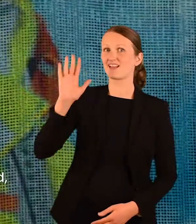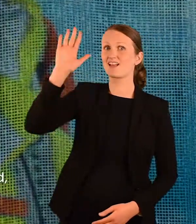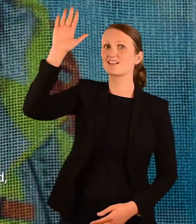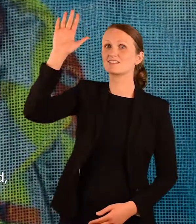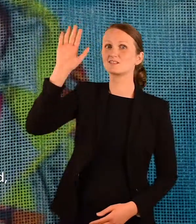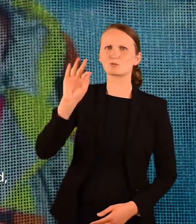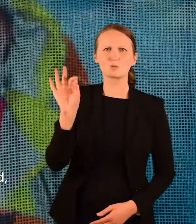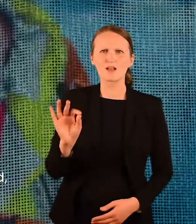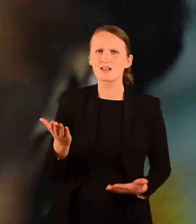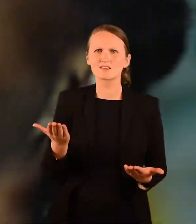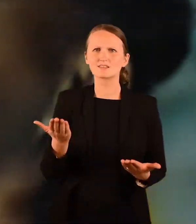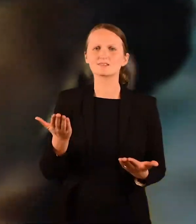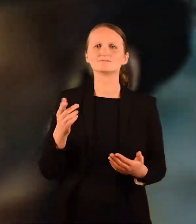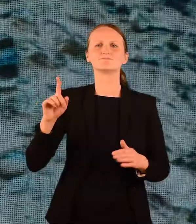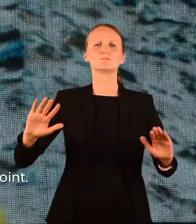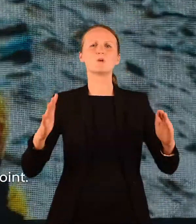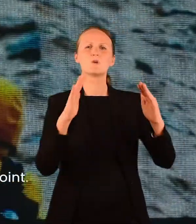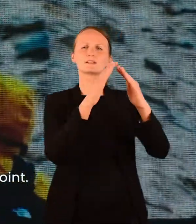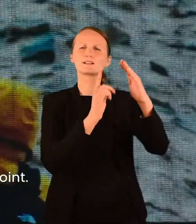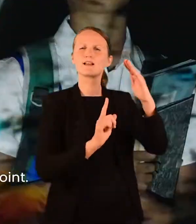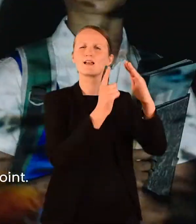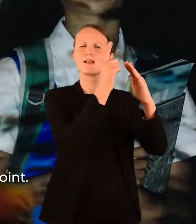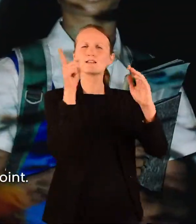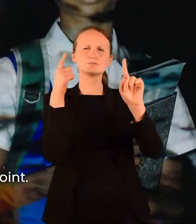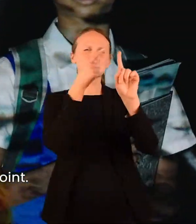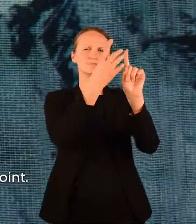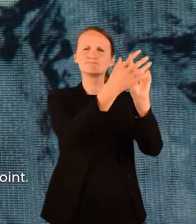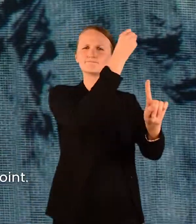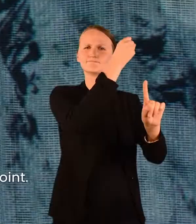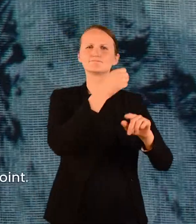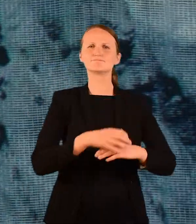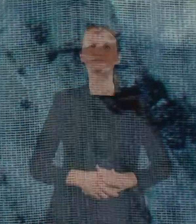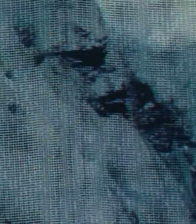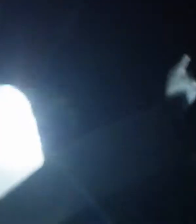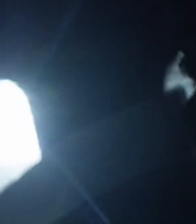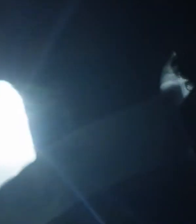When she raised her hand, it was to reach the highest point.